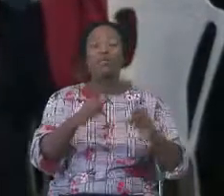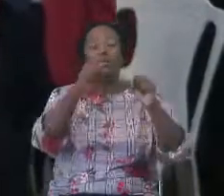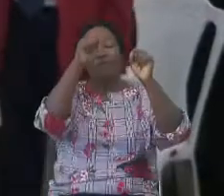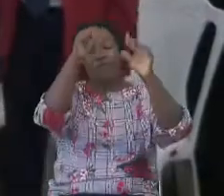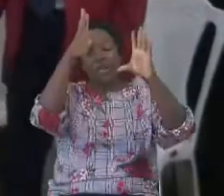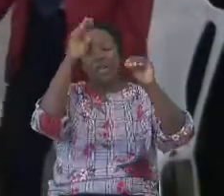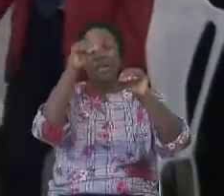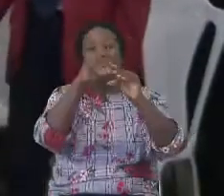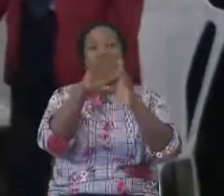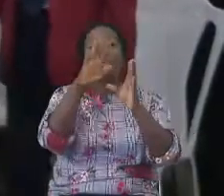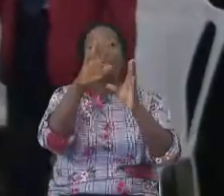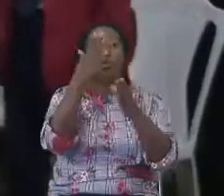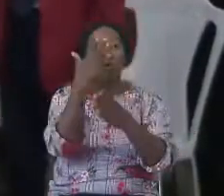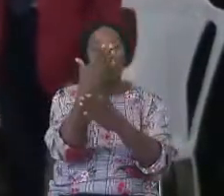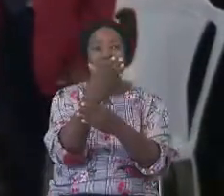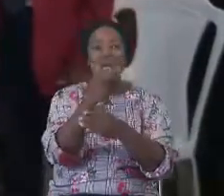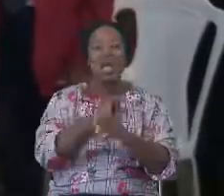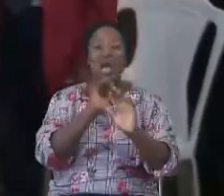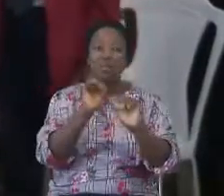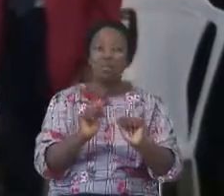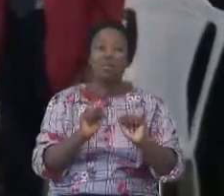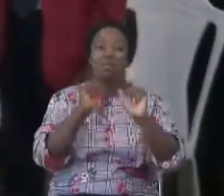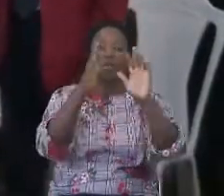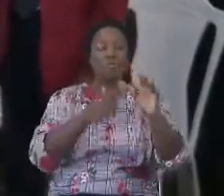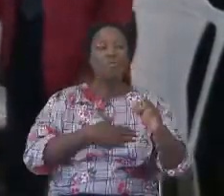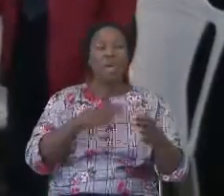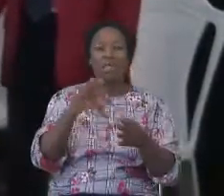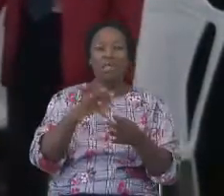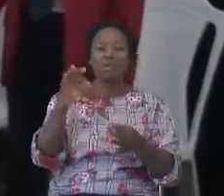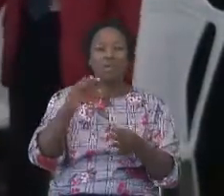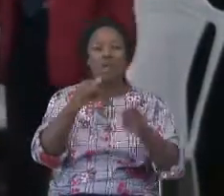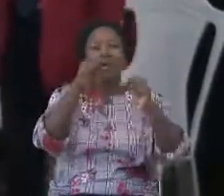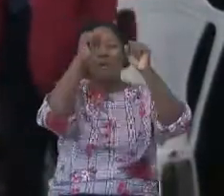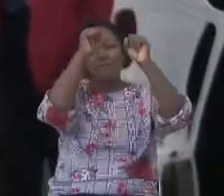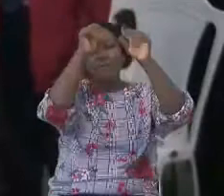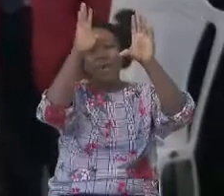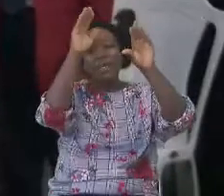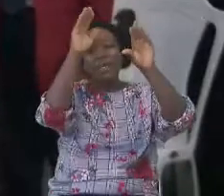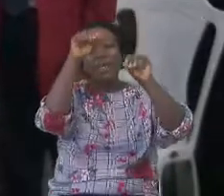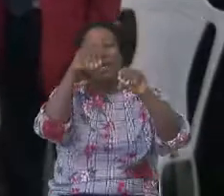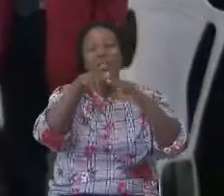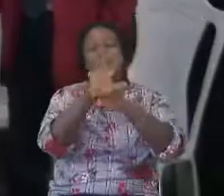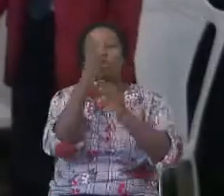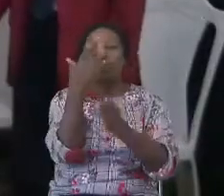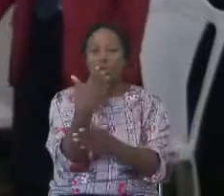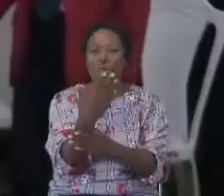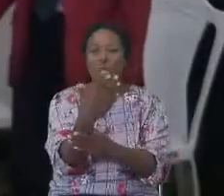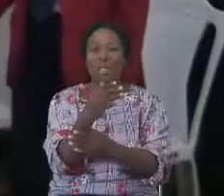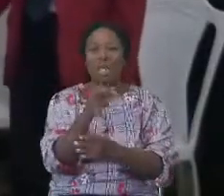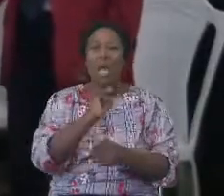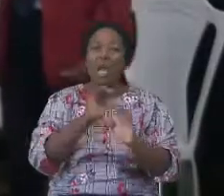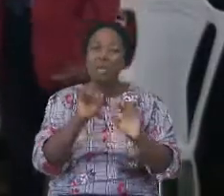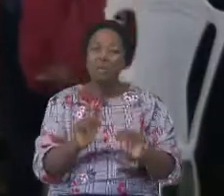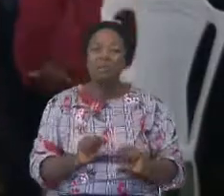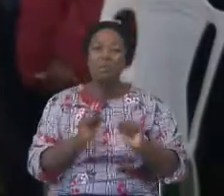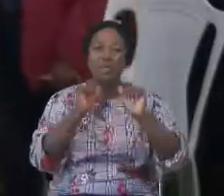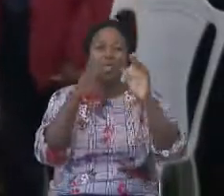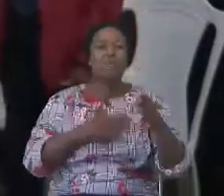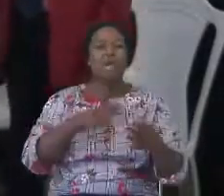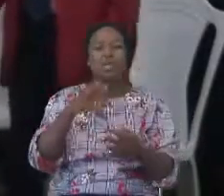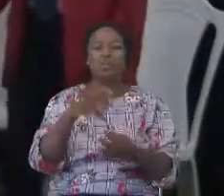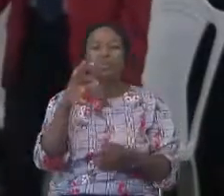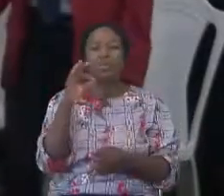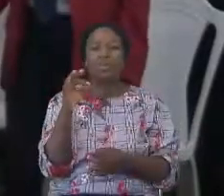hands I commend my spirit. Father, into